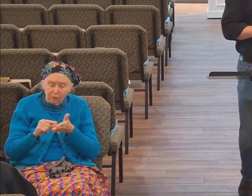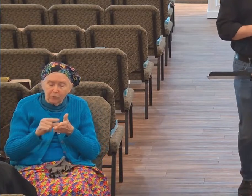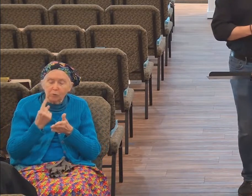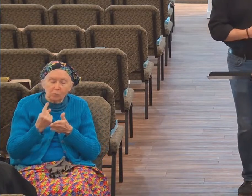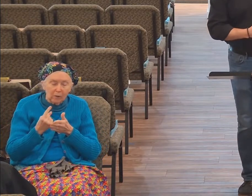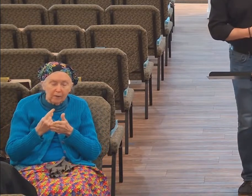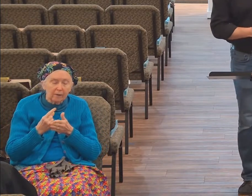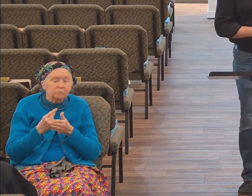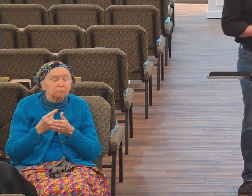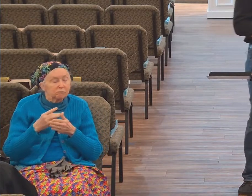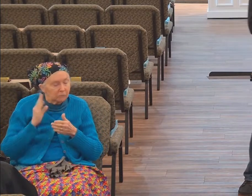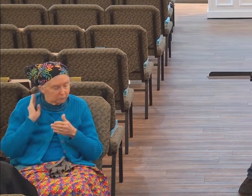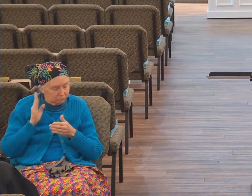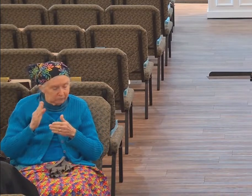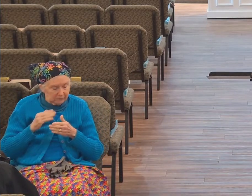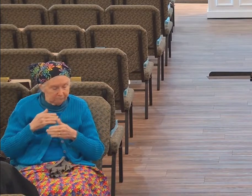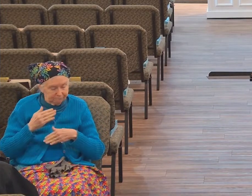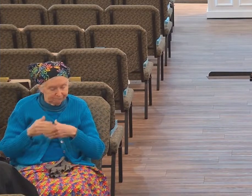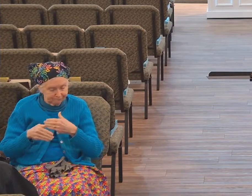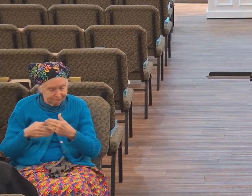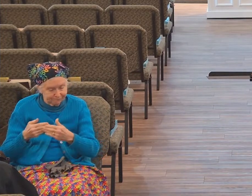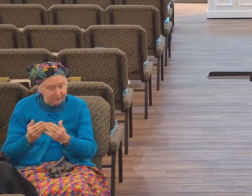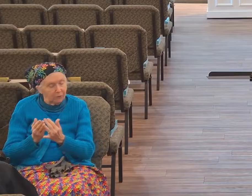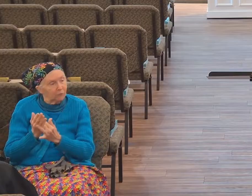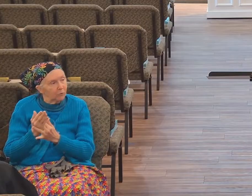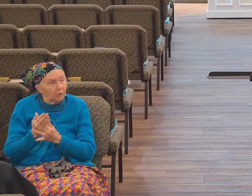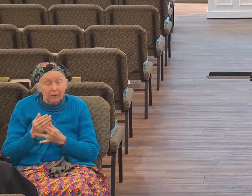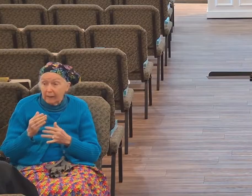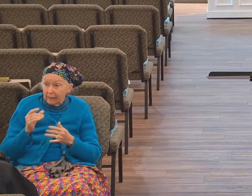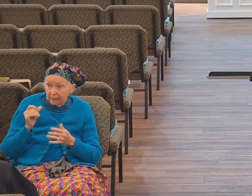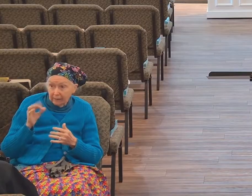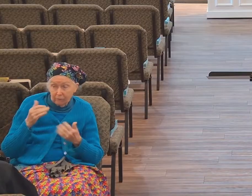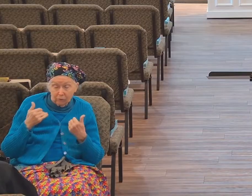through this, and if there's any questions, confusions,